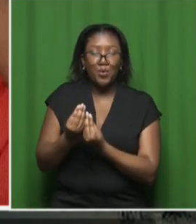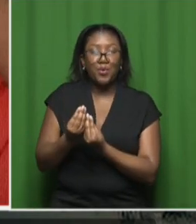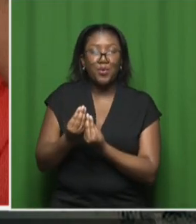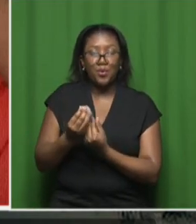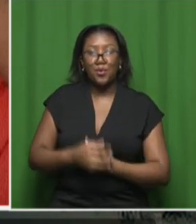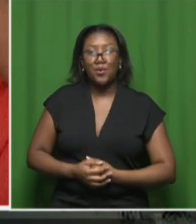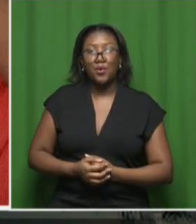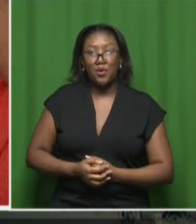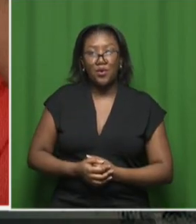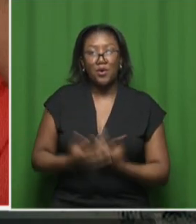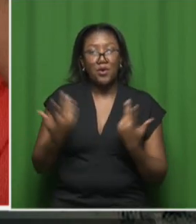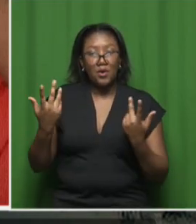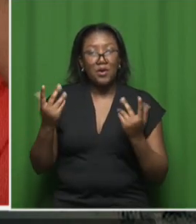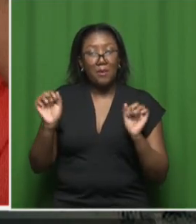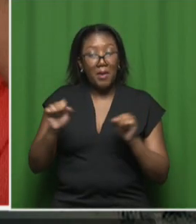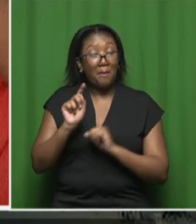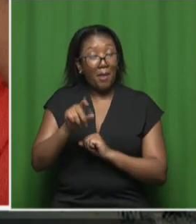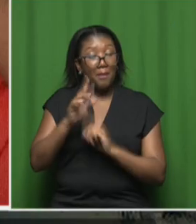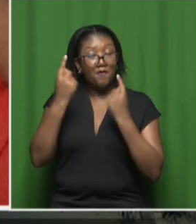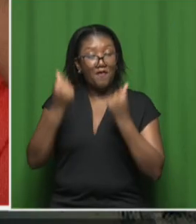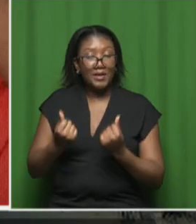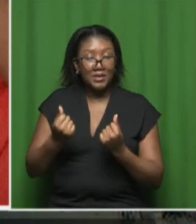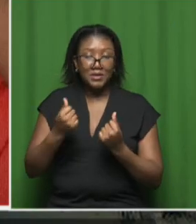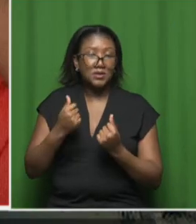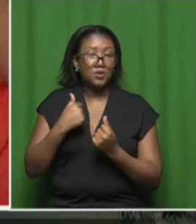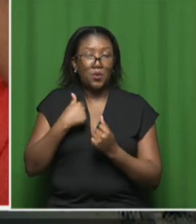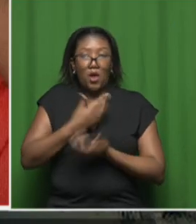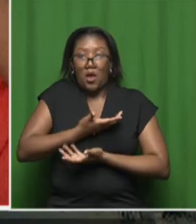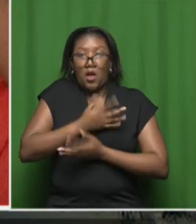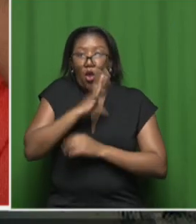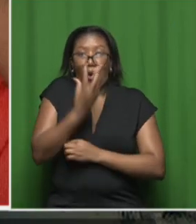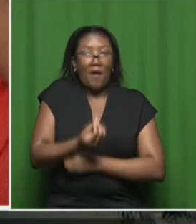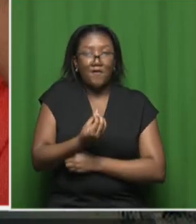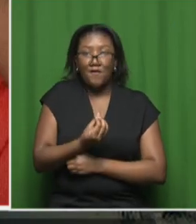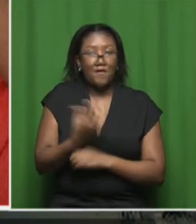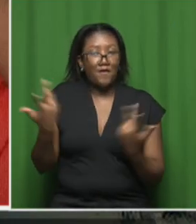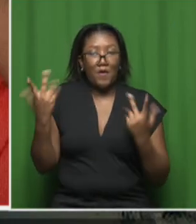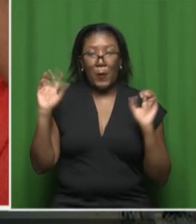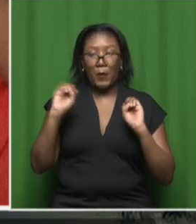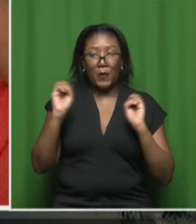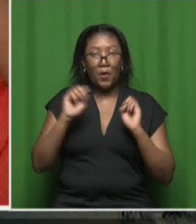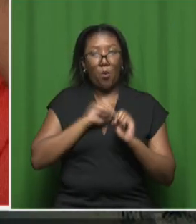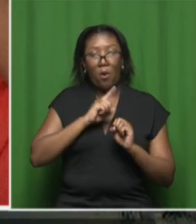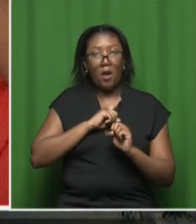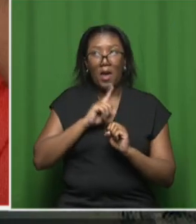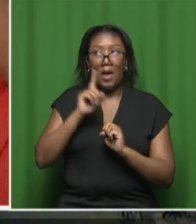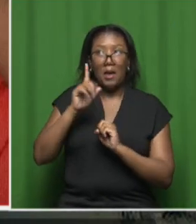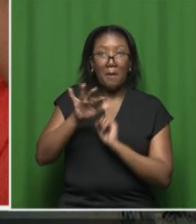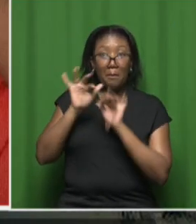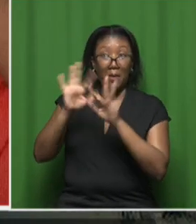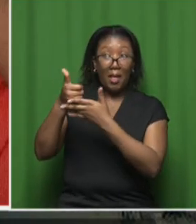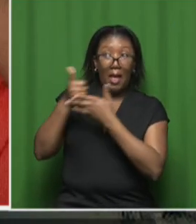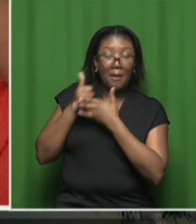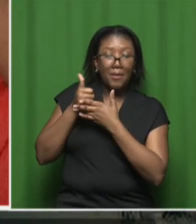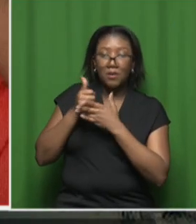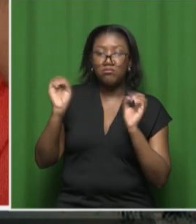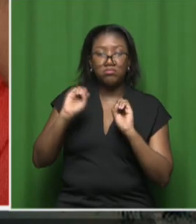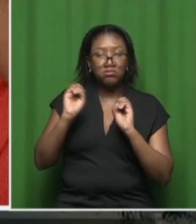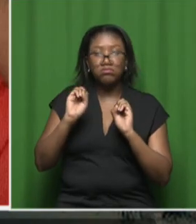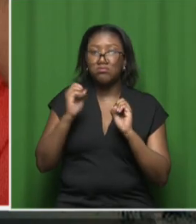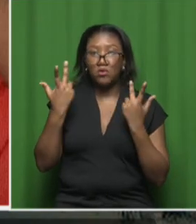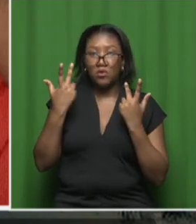well. Mm-hmm. So in terms of that, we don't have the platform because we got nobody else to help us in that, so that we will be